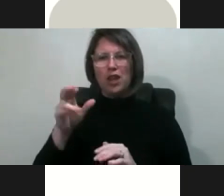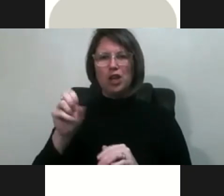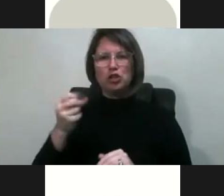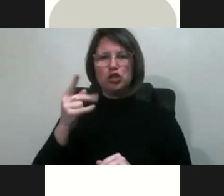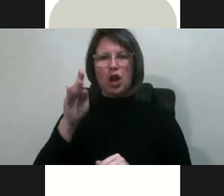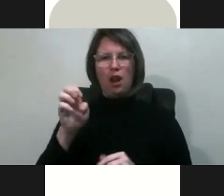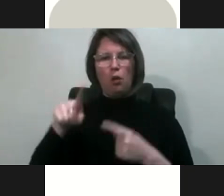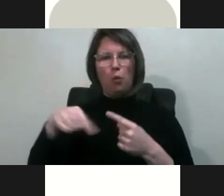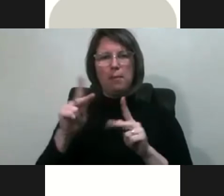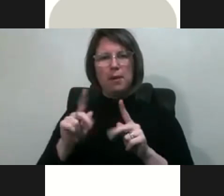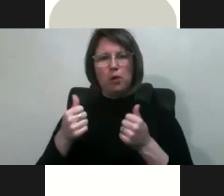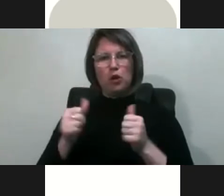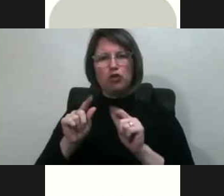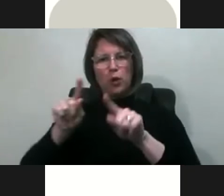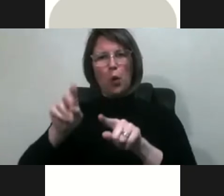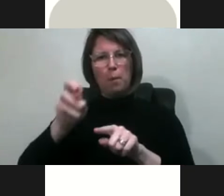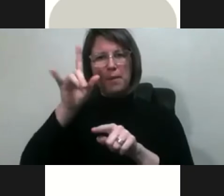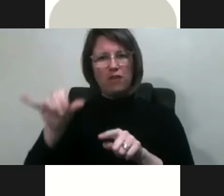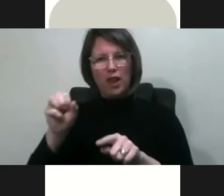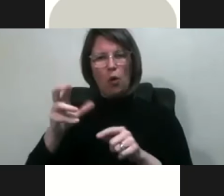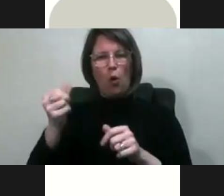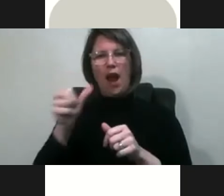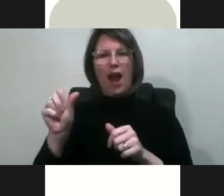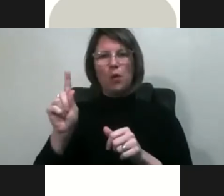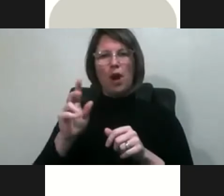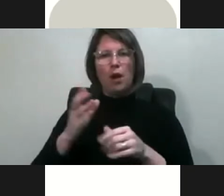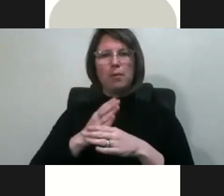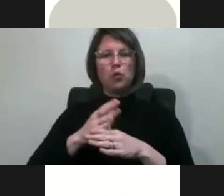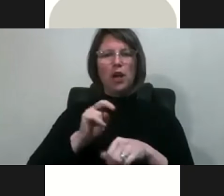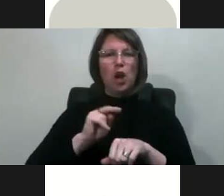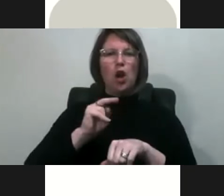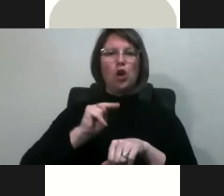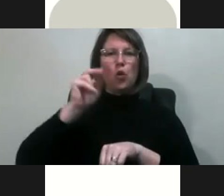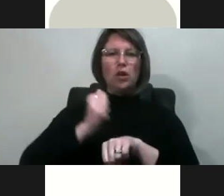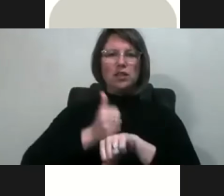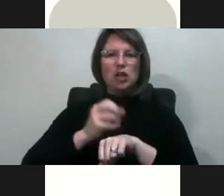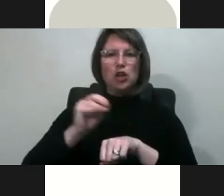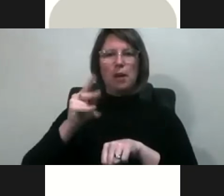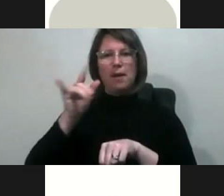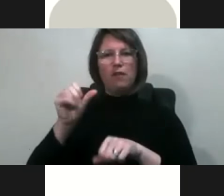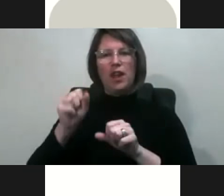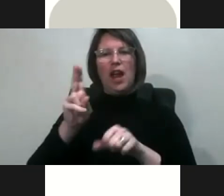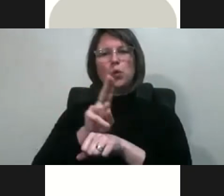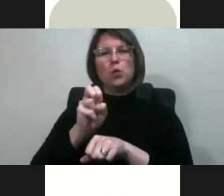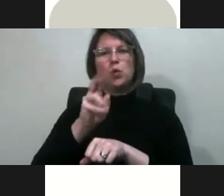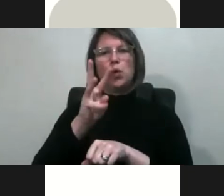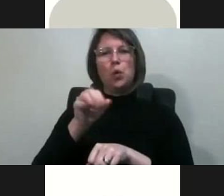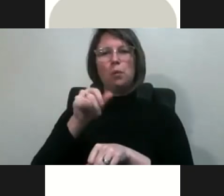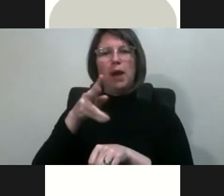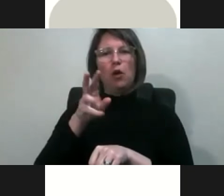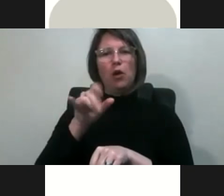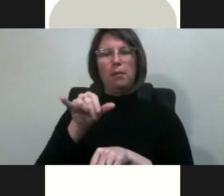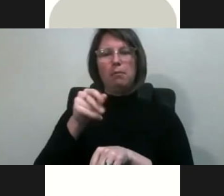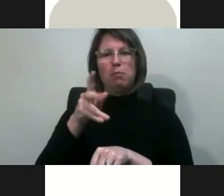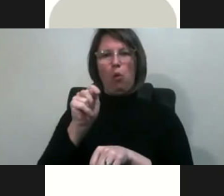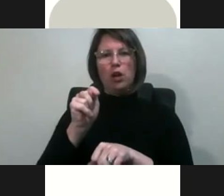when people trying to get to Beverly or anywhere between North Station and Beverly could do so via a Newburyport train. And so I wonder if